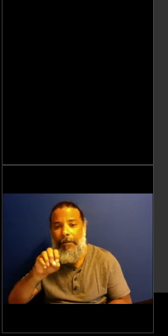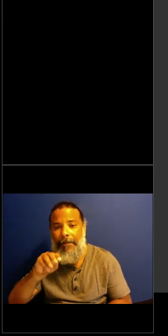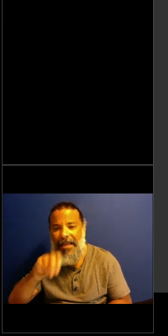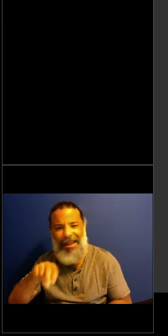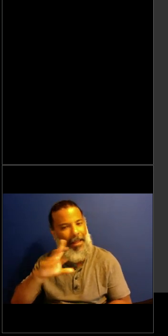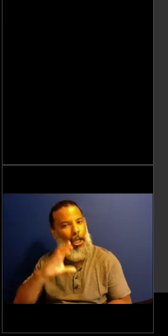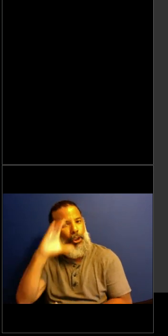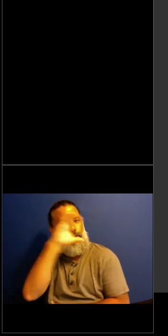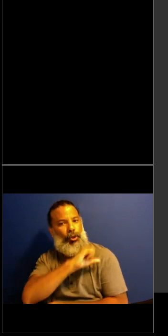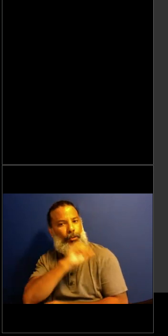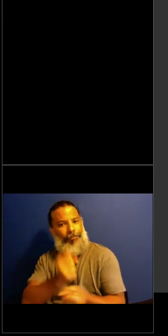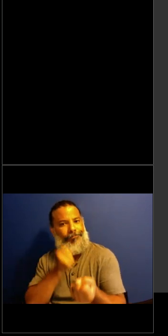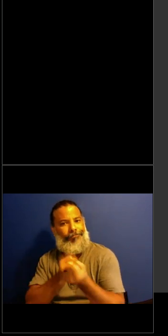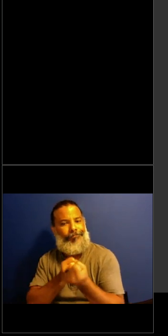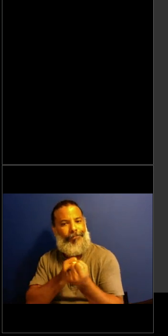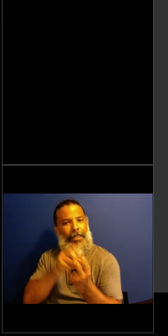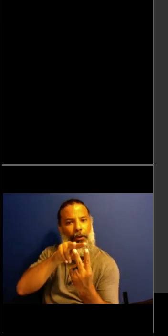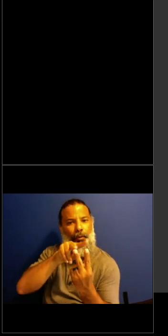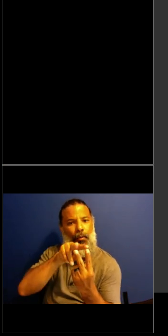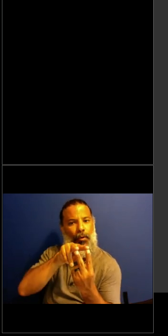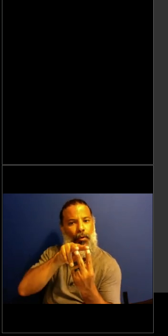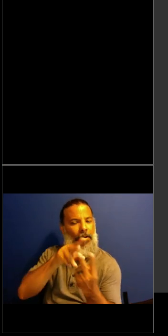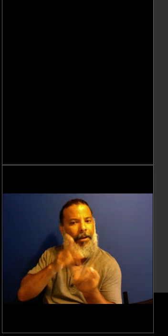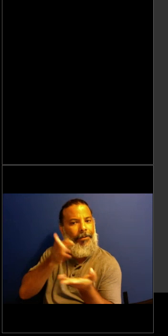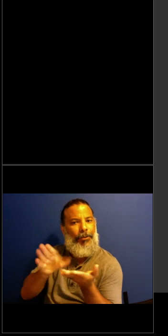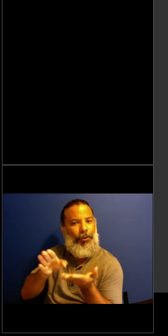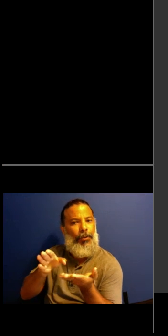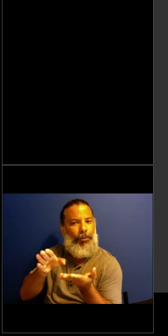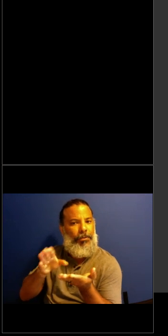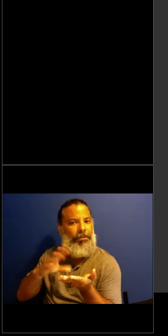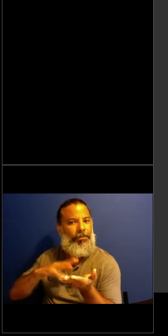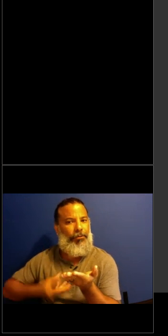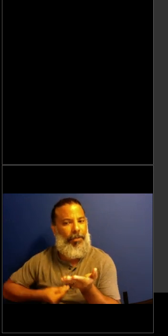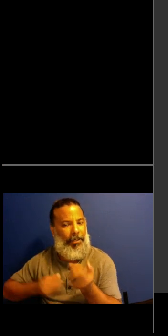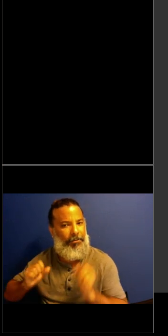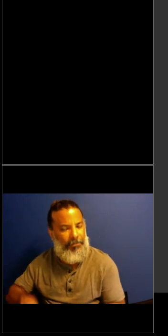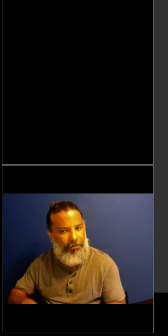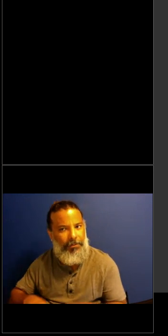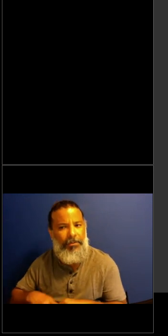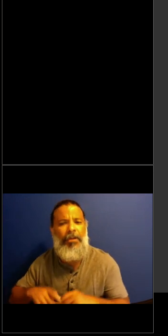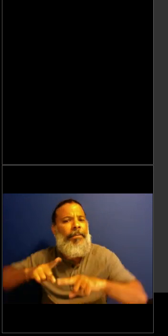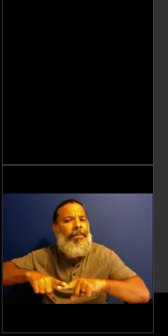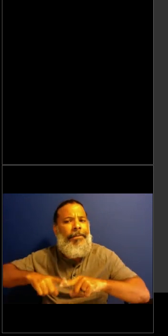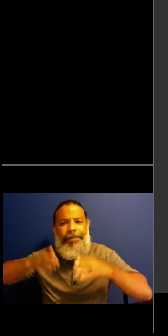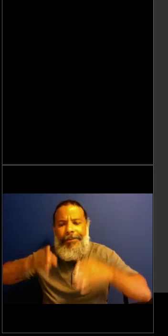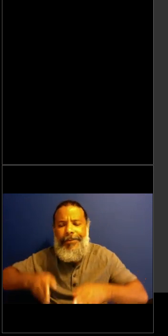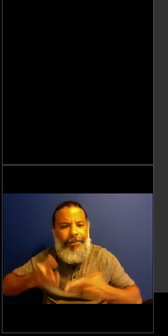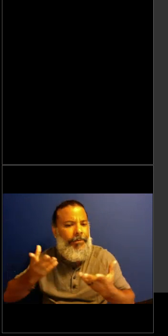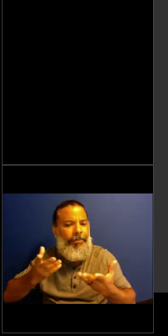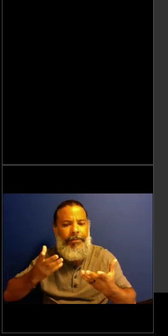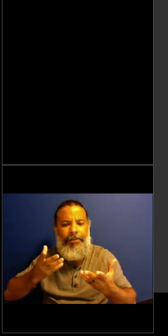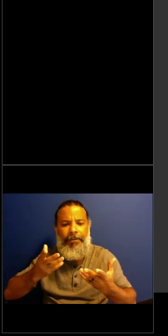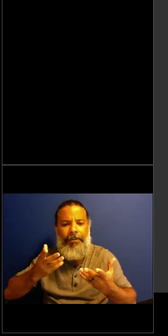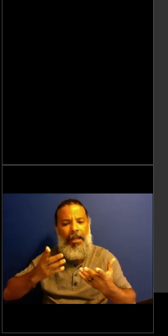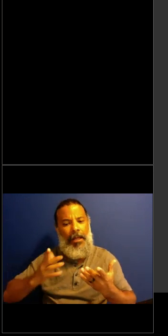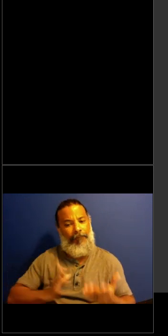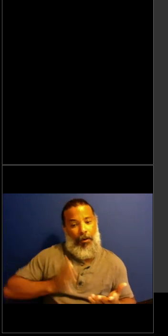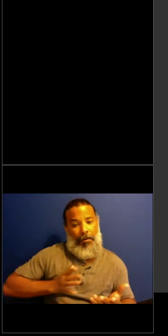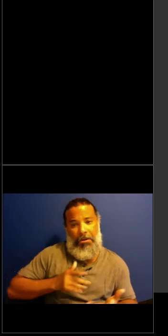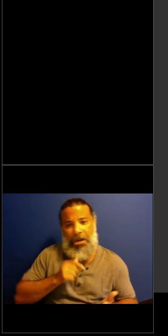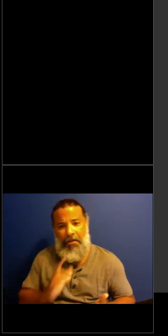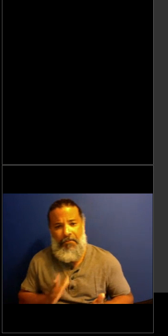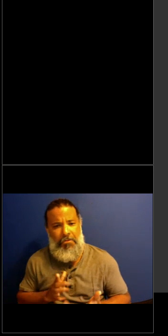gender binary, exclude non-binary people. There are a wide array of inclusive alternatives depending on the audience and the level of formality. I